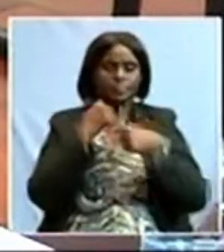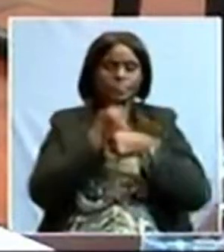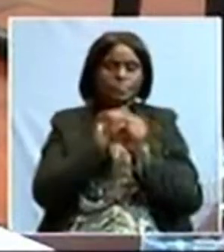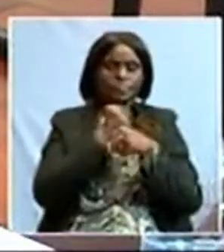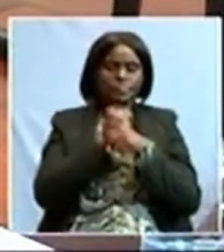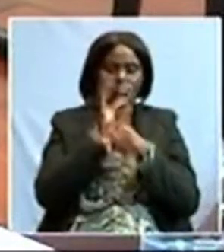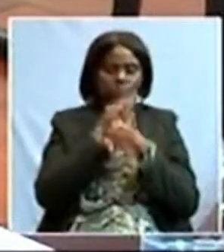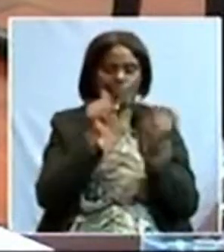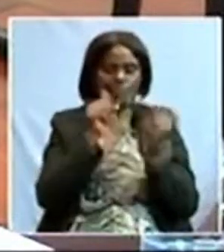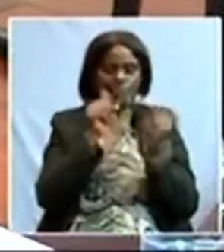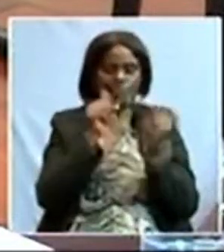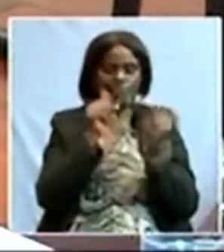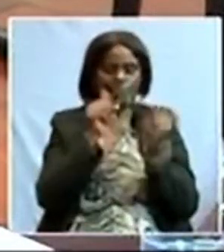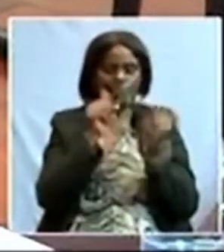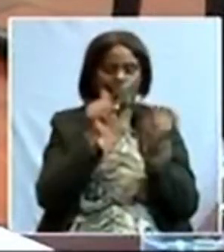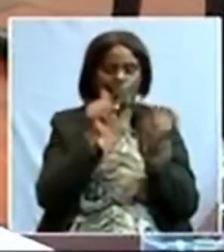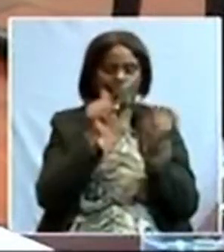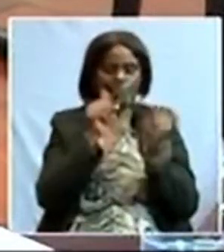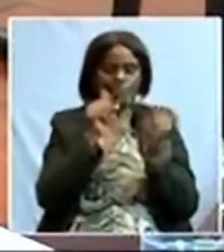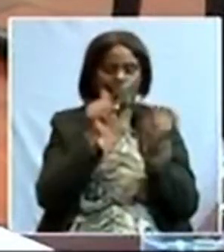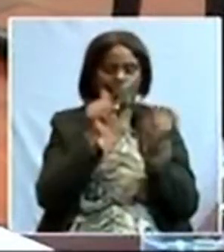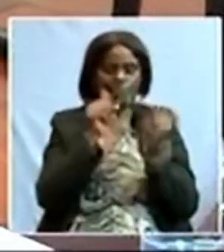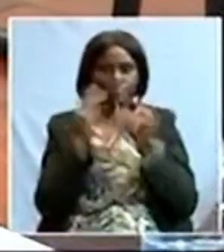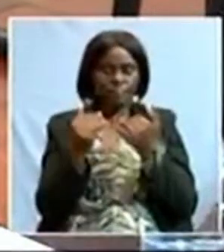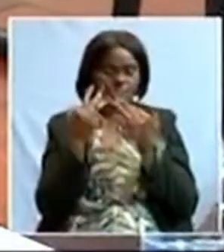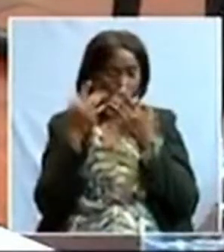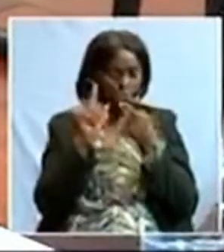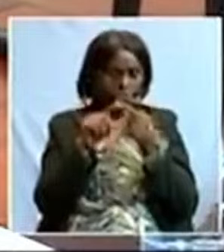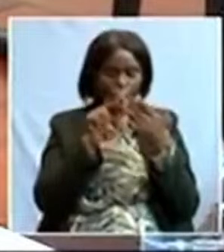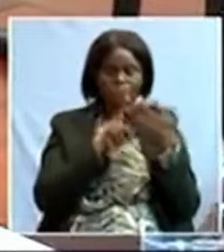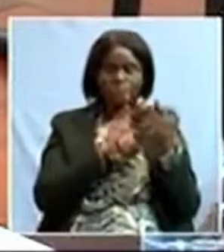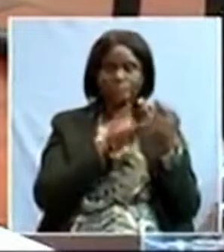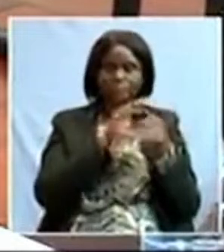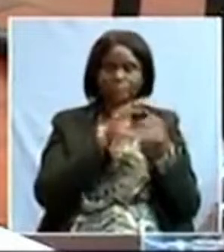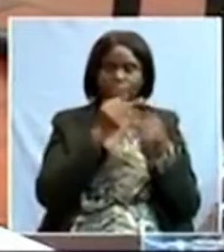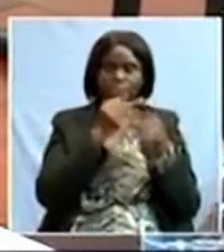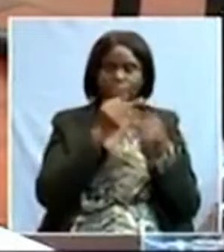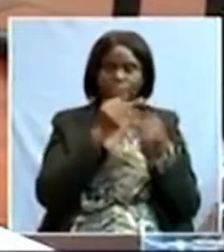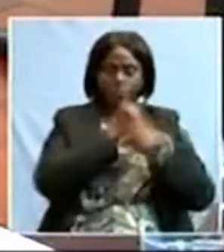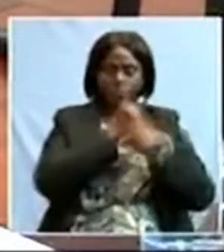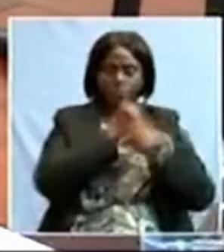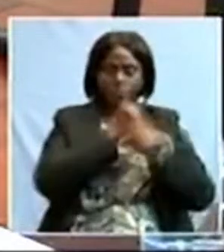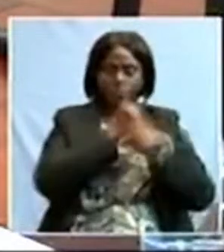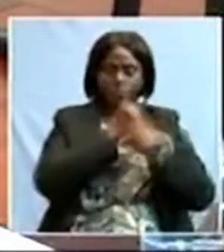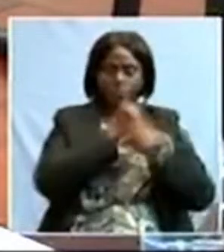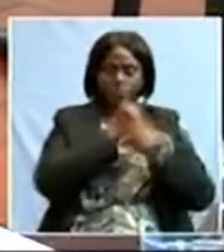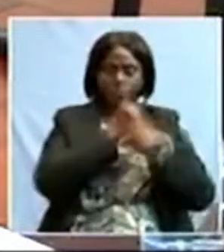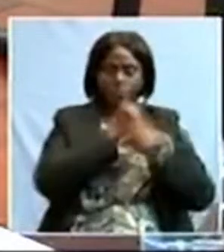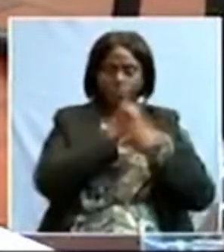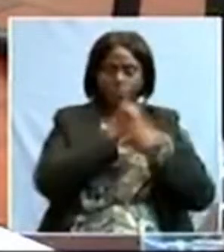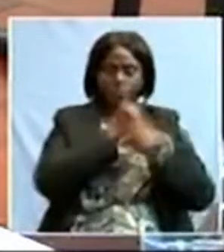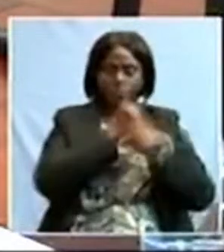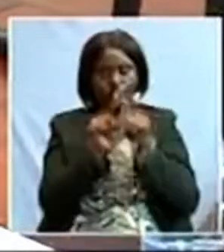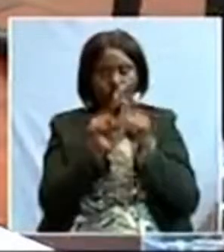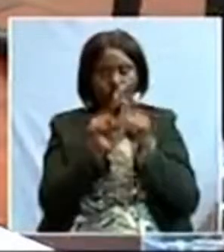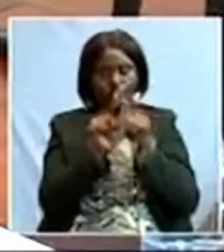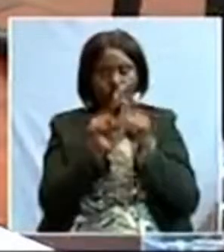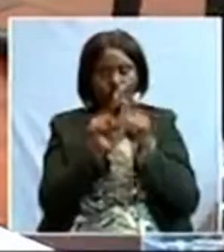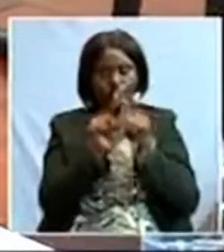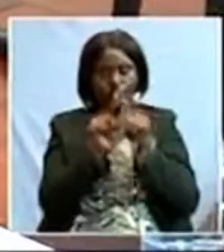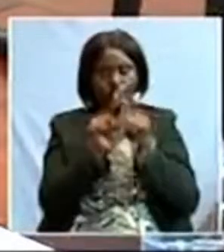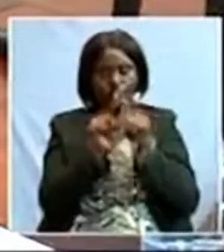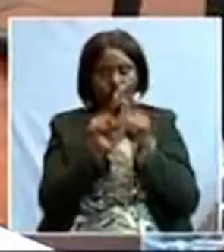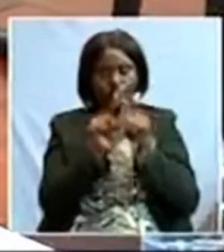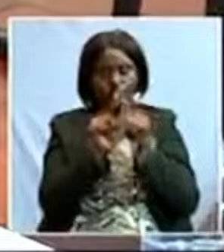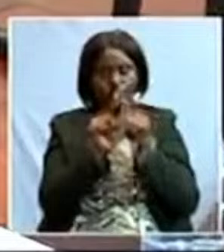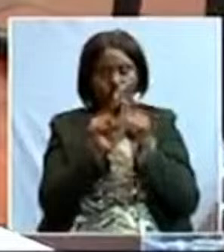formulated. Action taken. Management wishes to report that the formulation of the V-wash committees was done during the period under